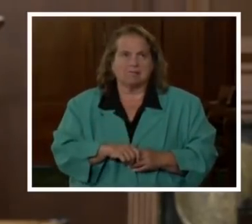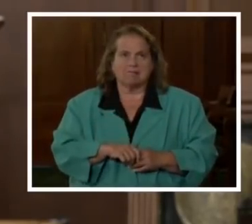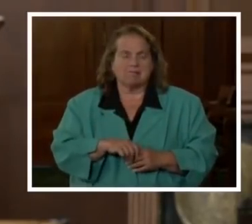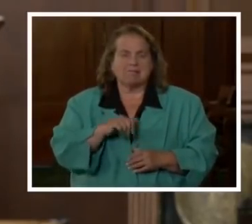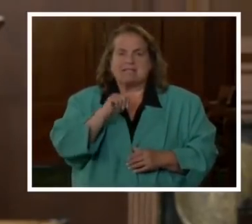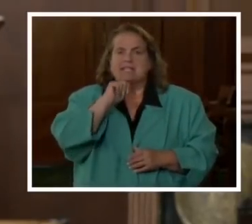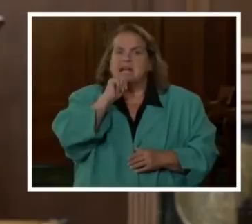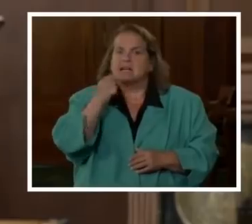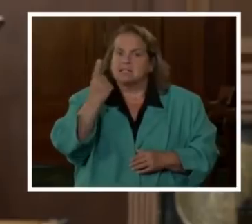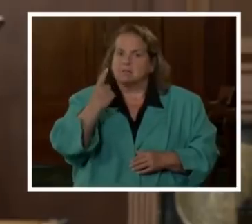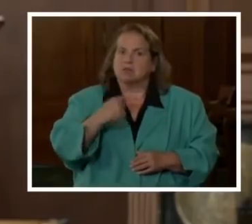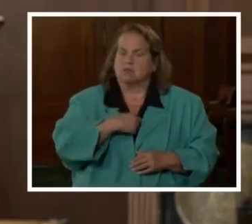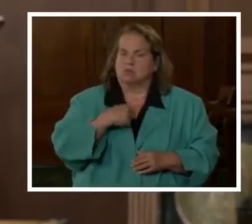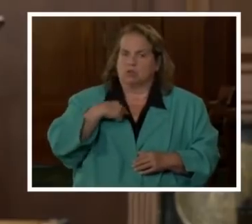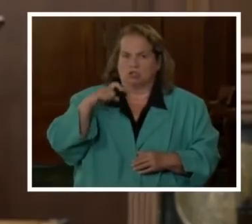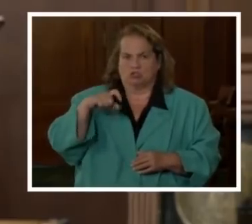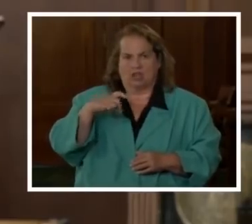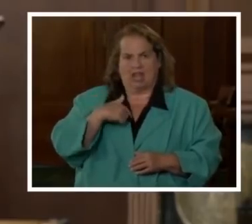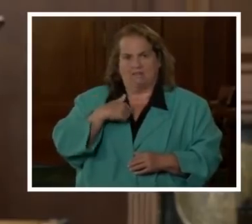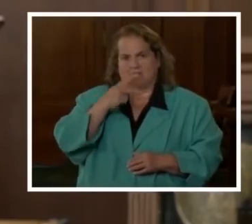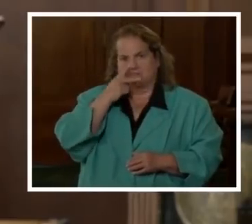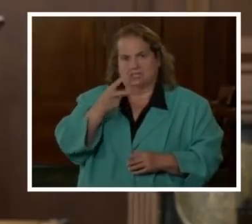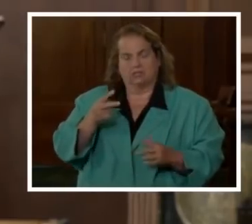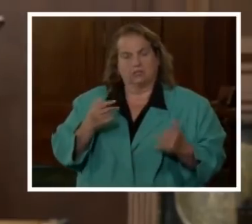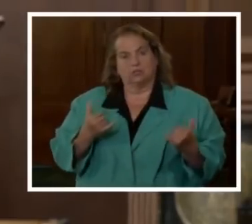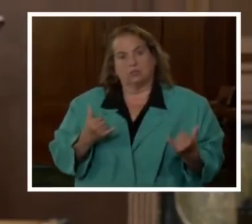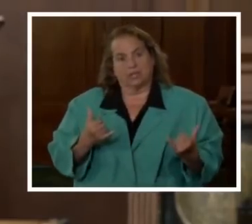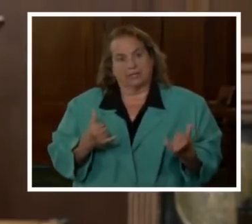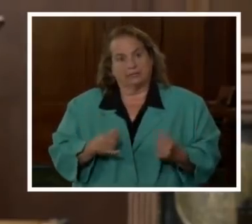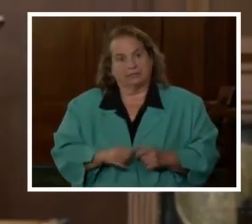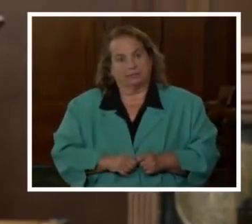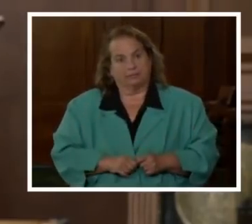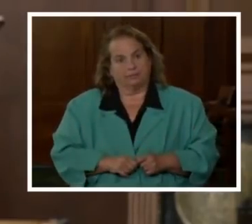something that we should have seen today.